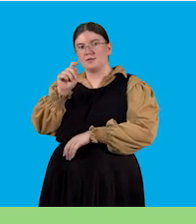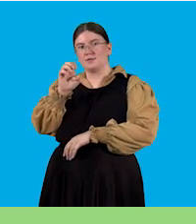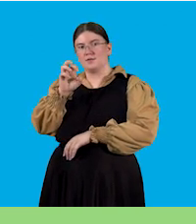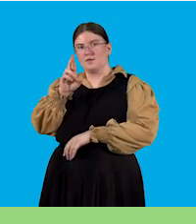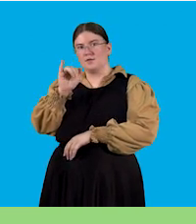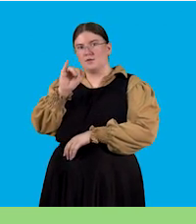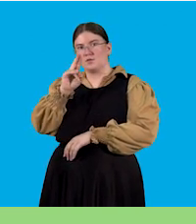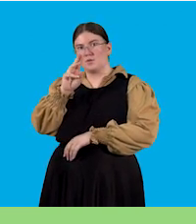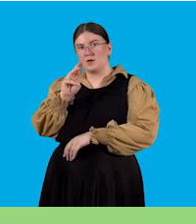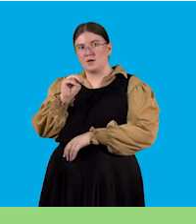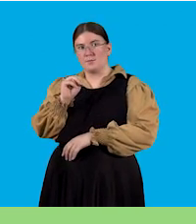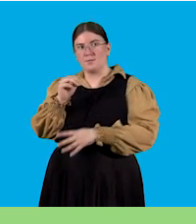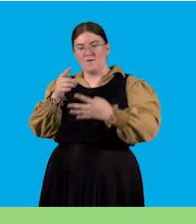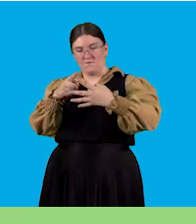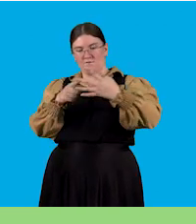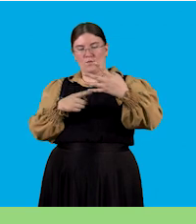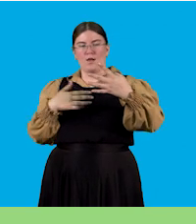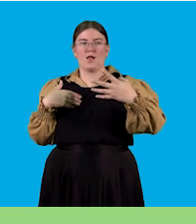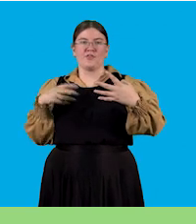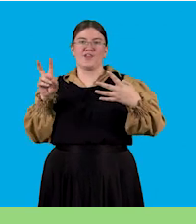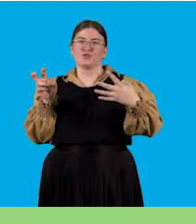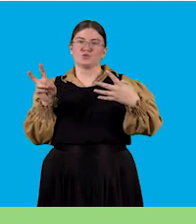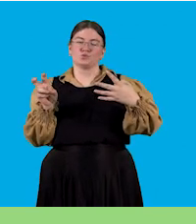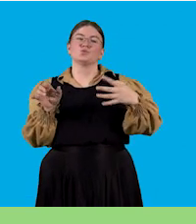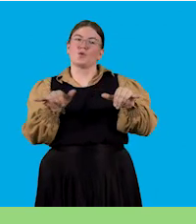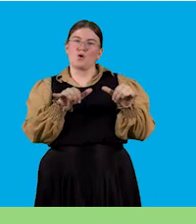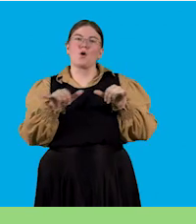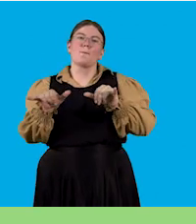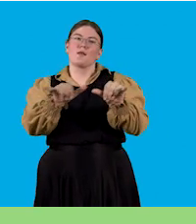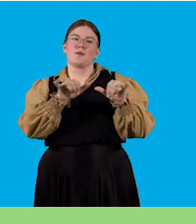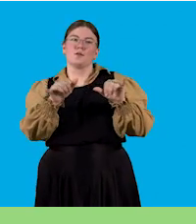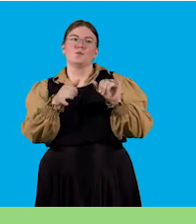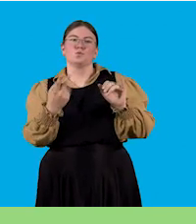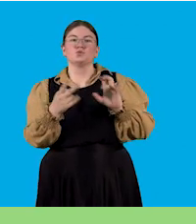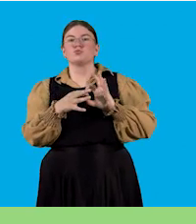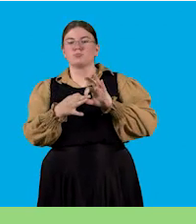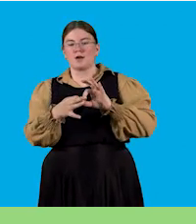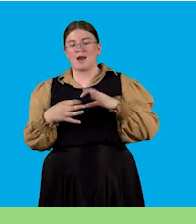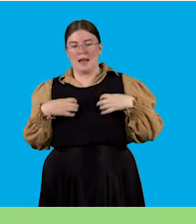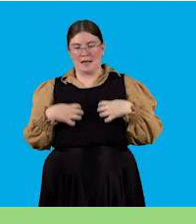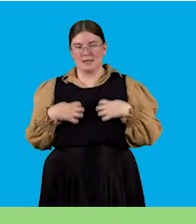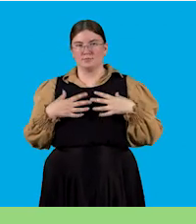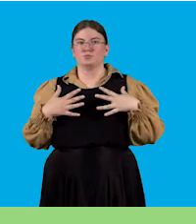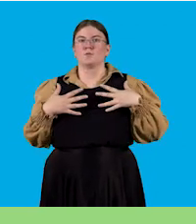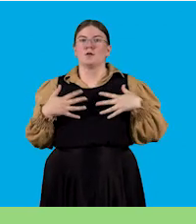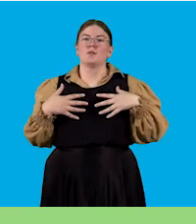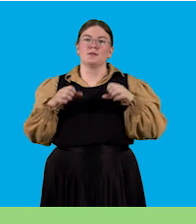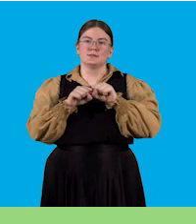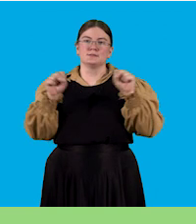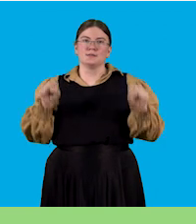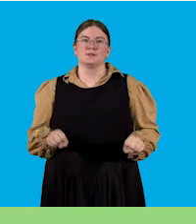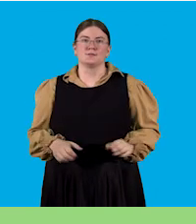Mycobacterium. And these are the 4 health issues that are common and are related to